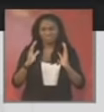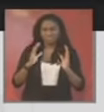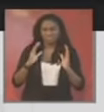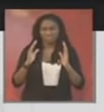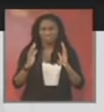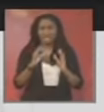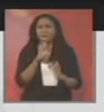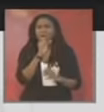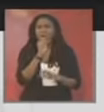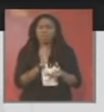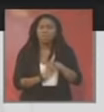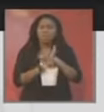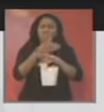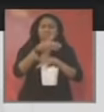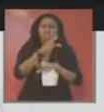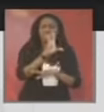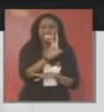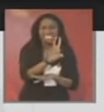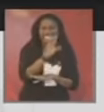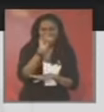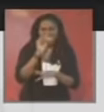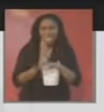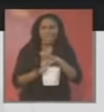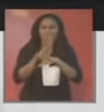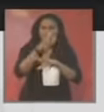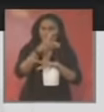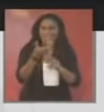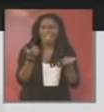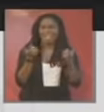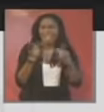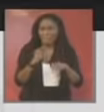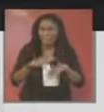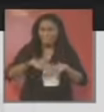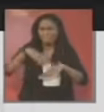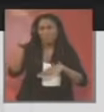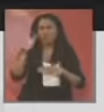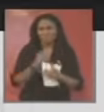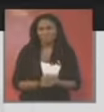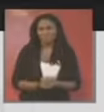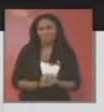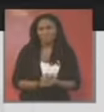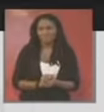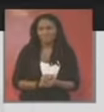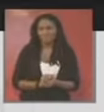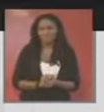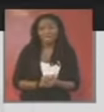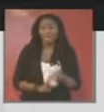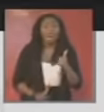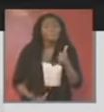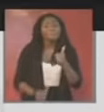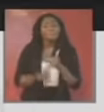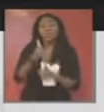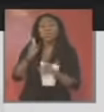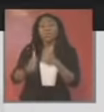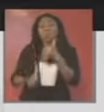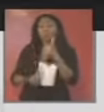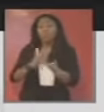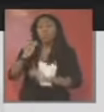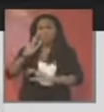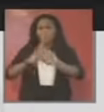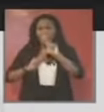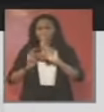being above age 60, noting well that most of the individuals who had a fatal outcome also